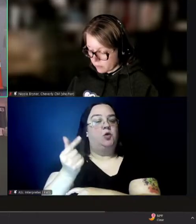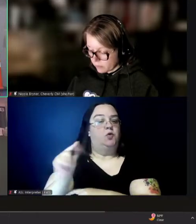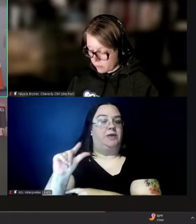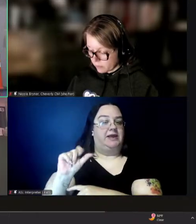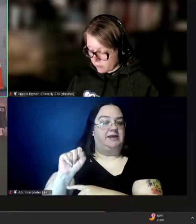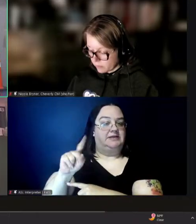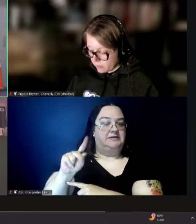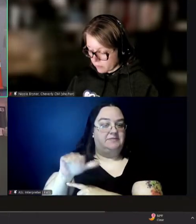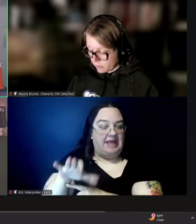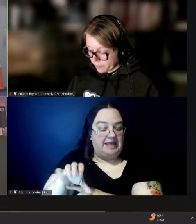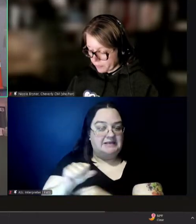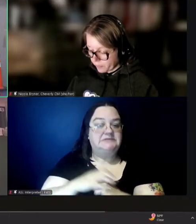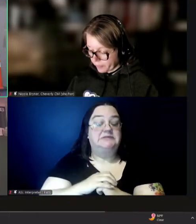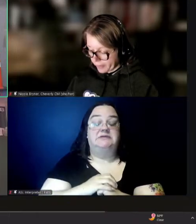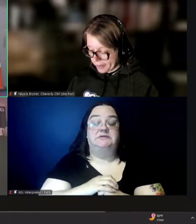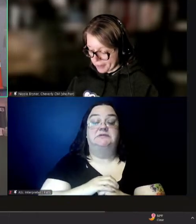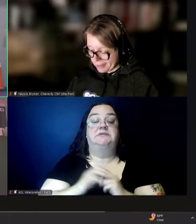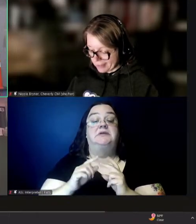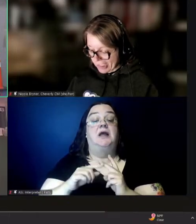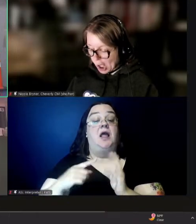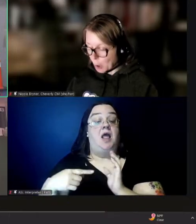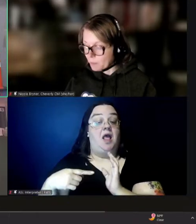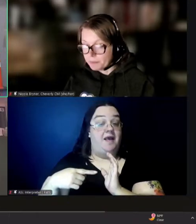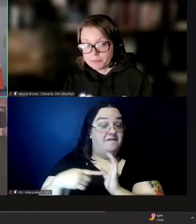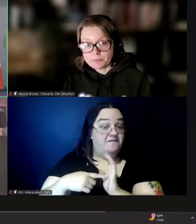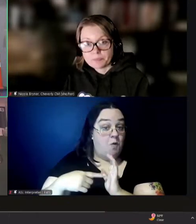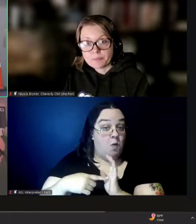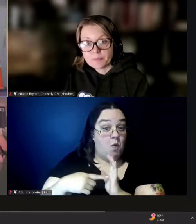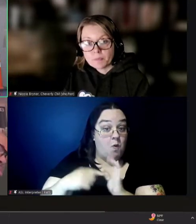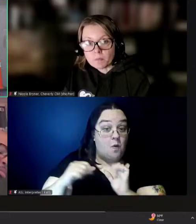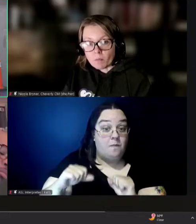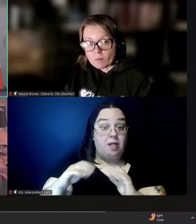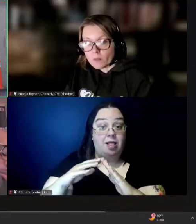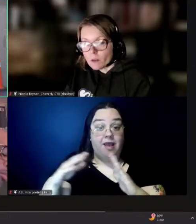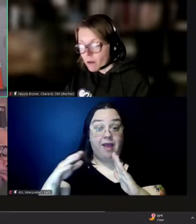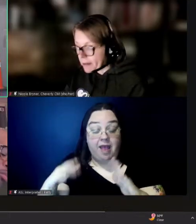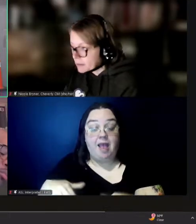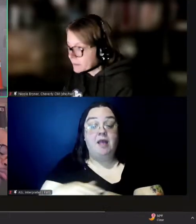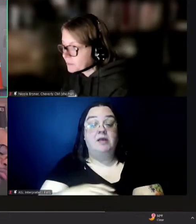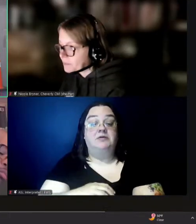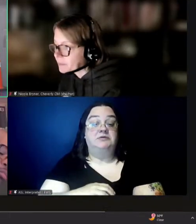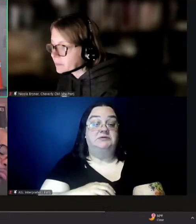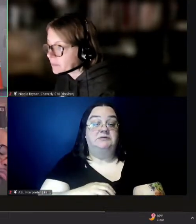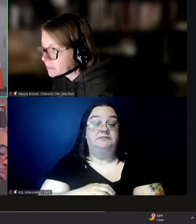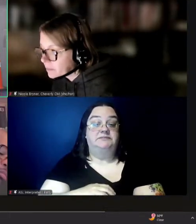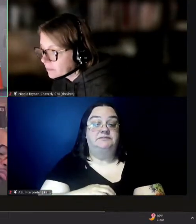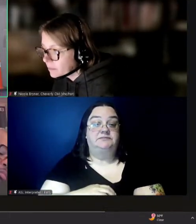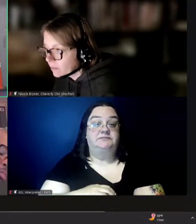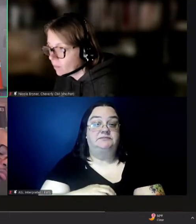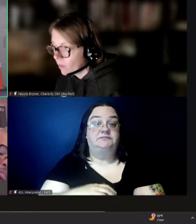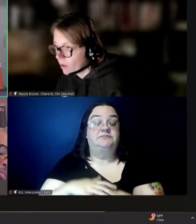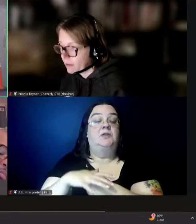affordable housing, locally installed renewable energy, and